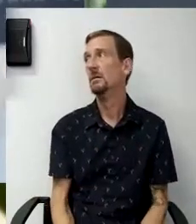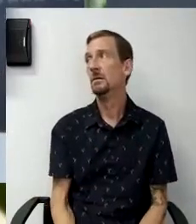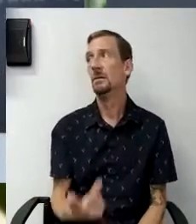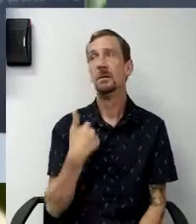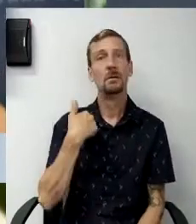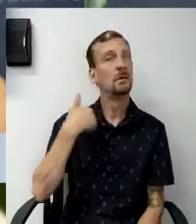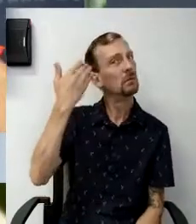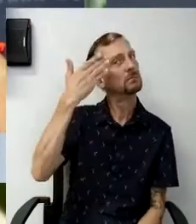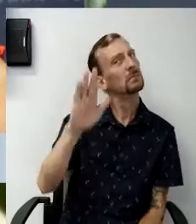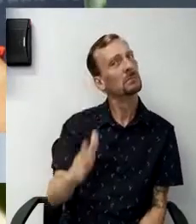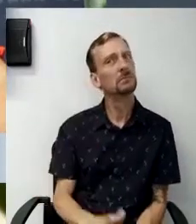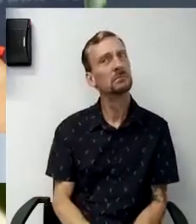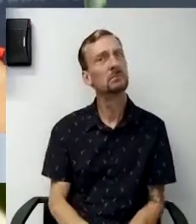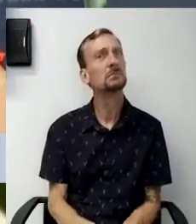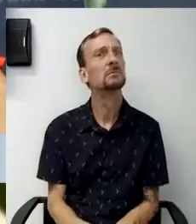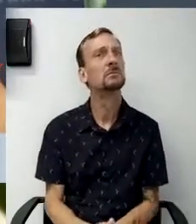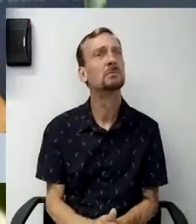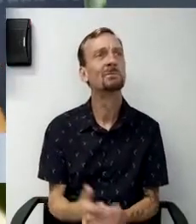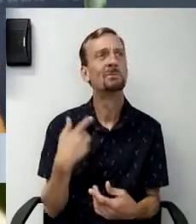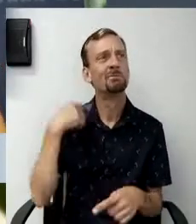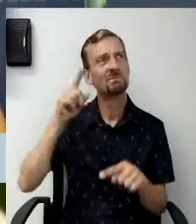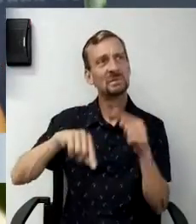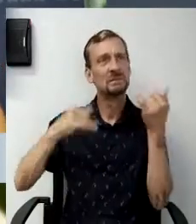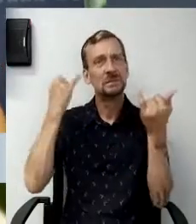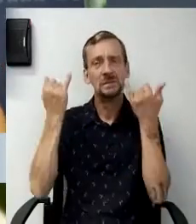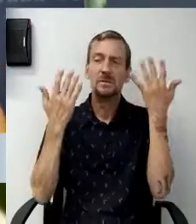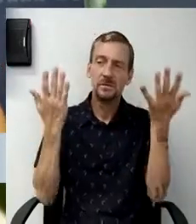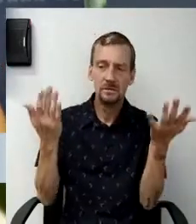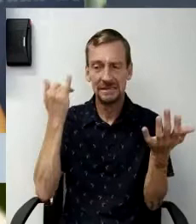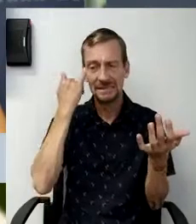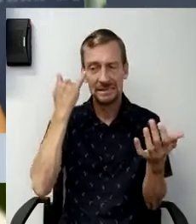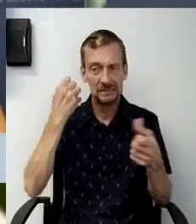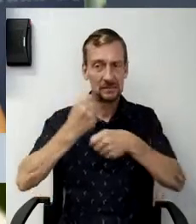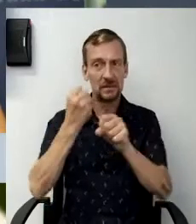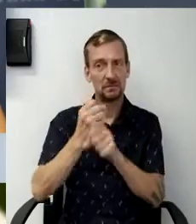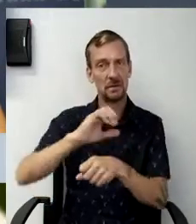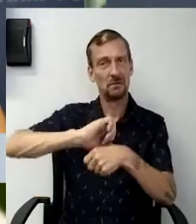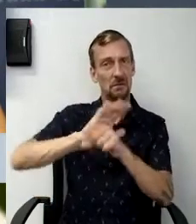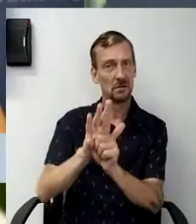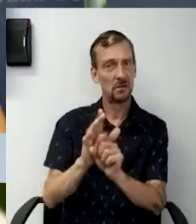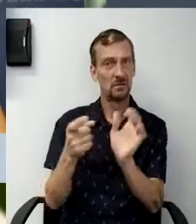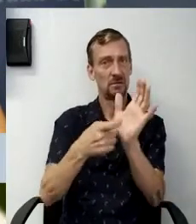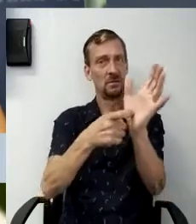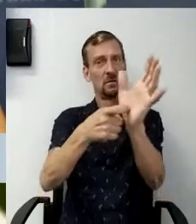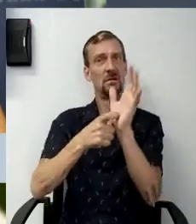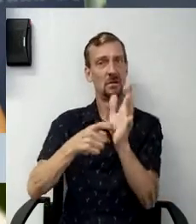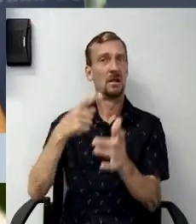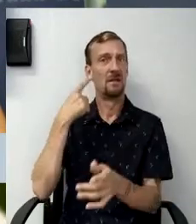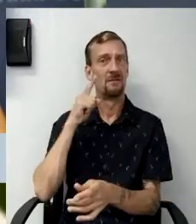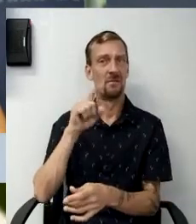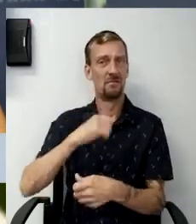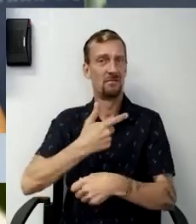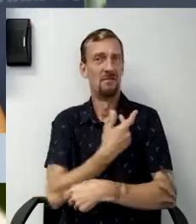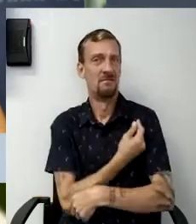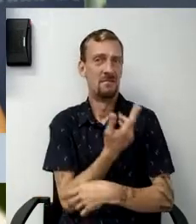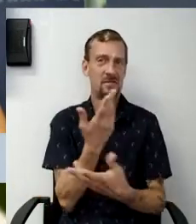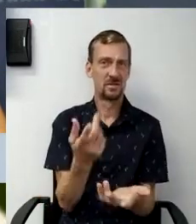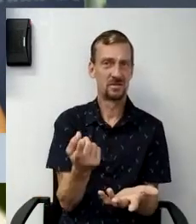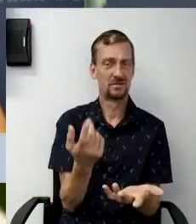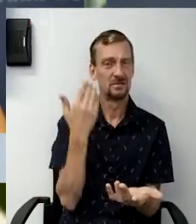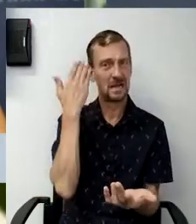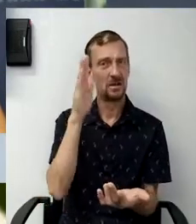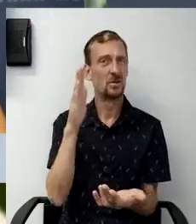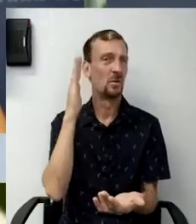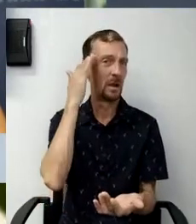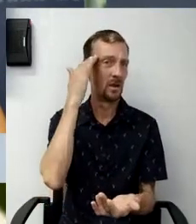know, I can't even begin to think about whether we'd make a COVID vaccine mandatory or not. Because I know there's